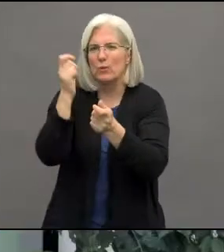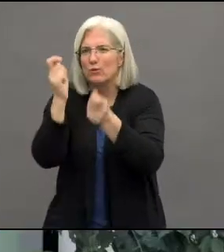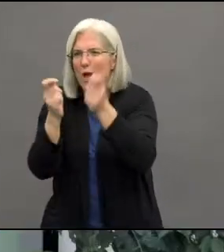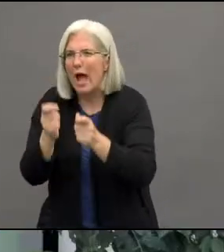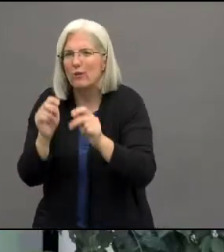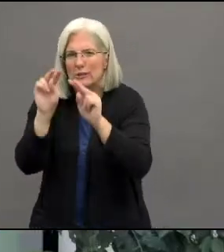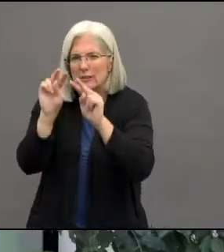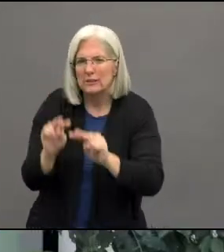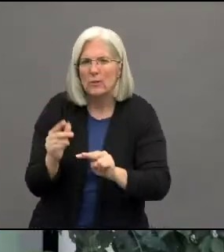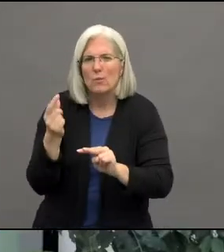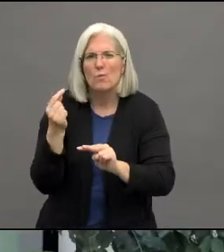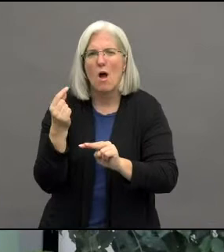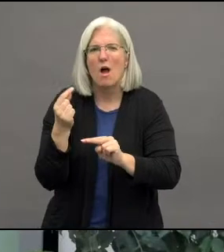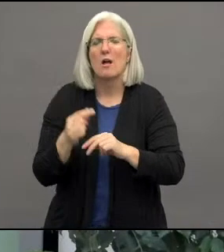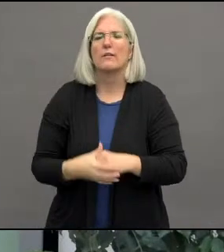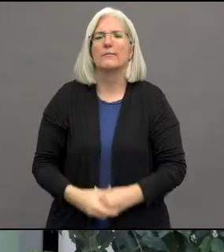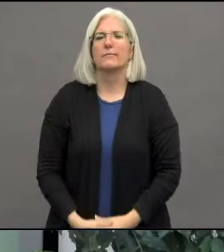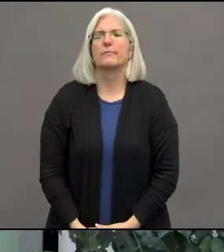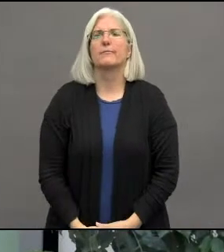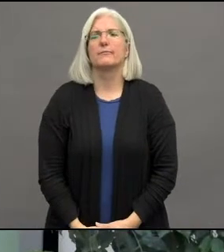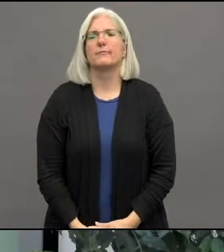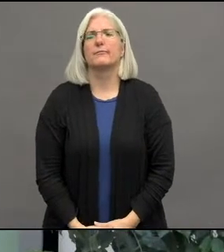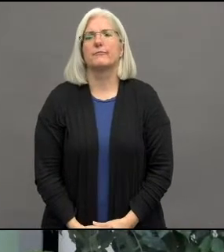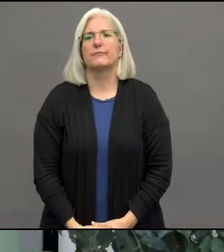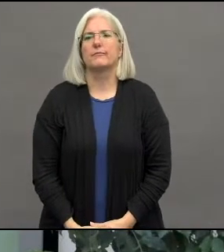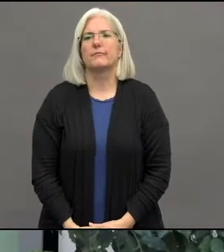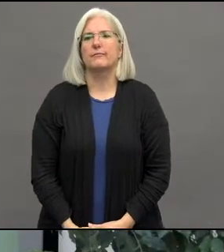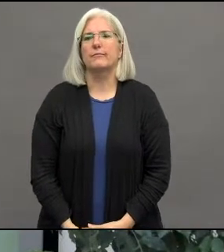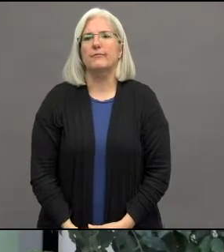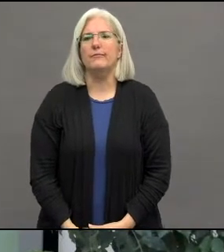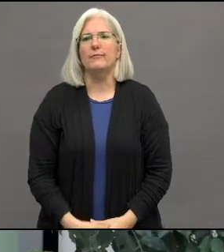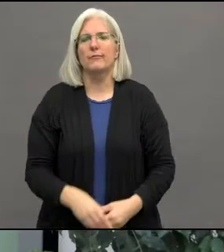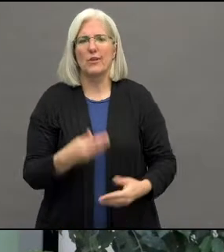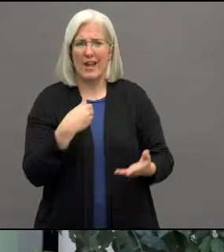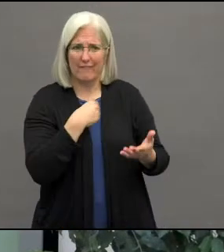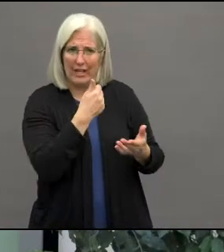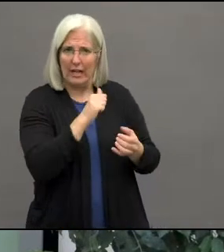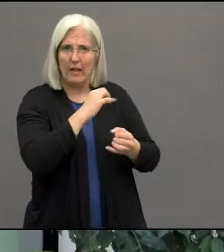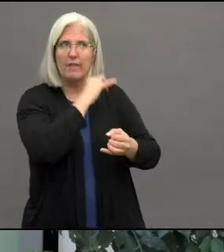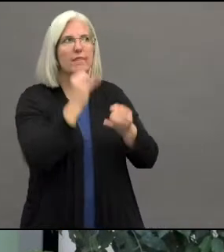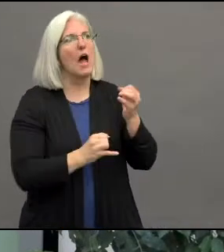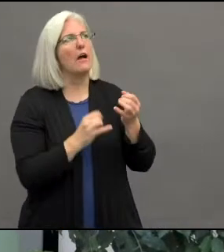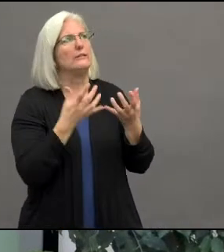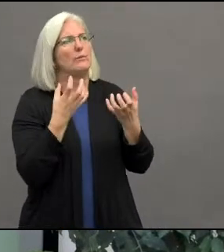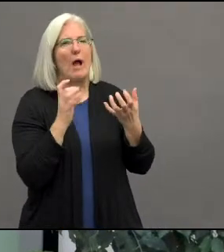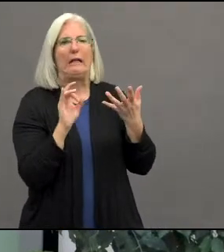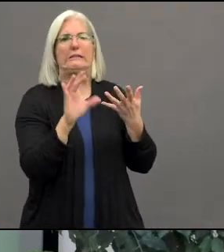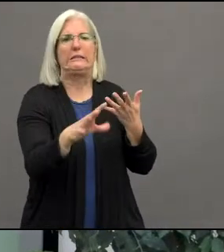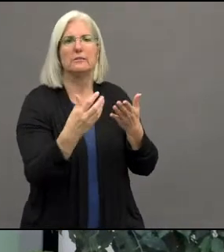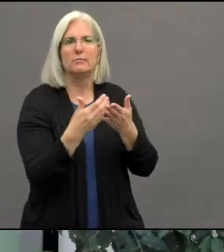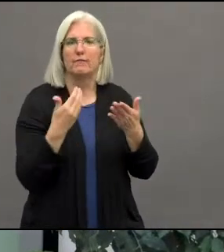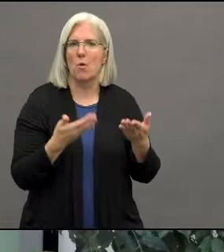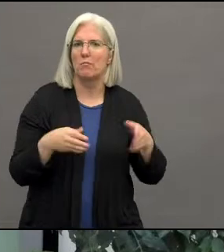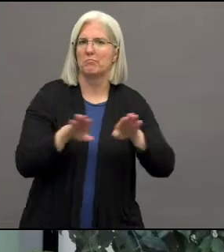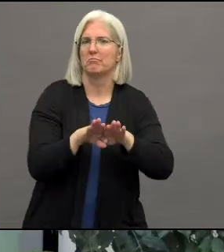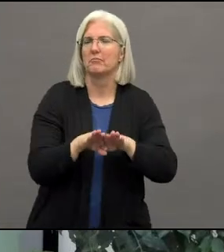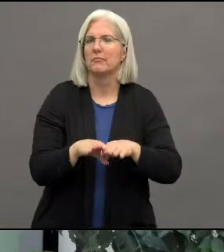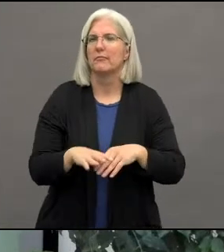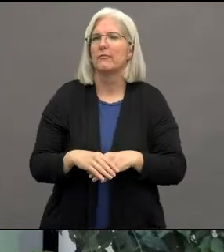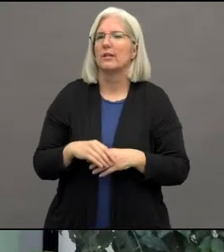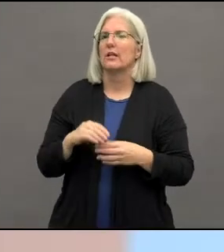business. Any closing thoughts? Yes, as we continue to move into the holidays, we know that